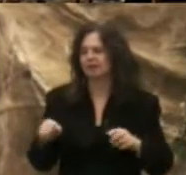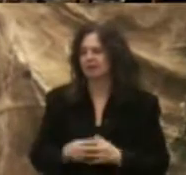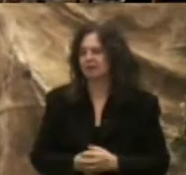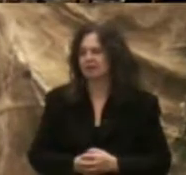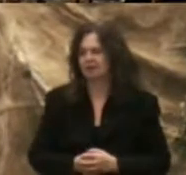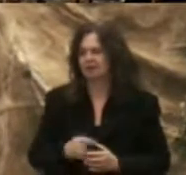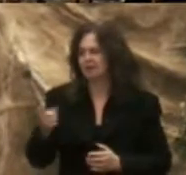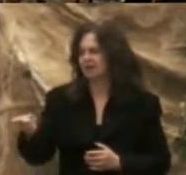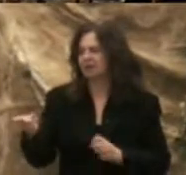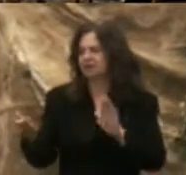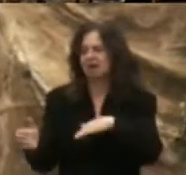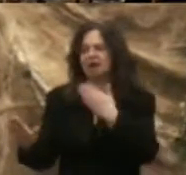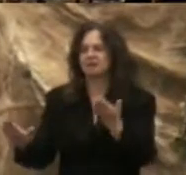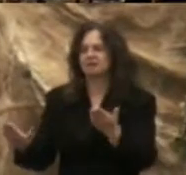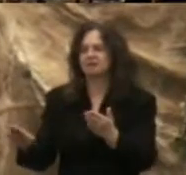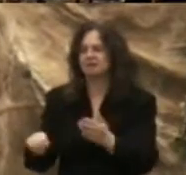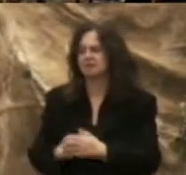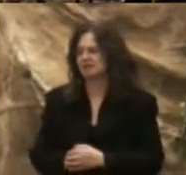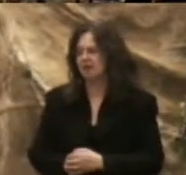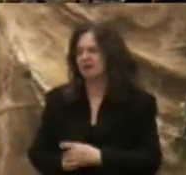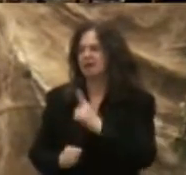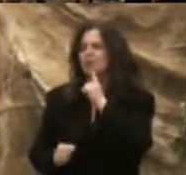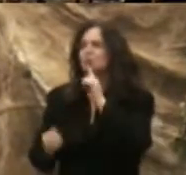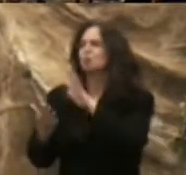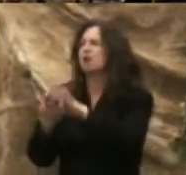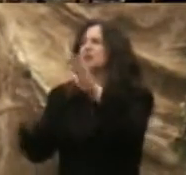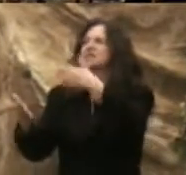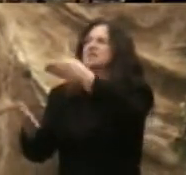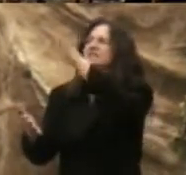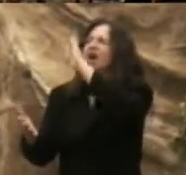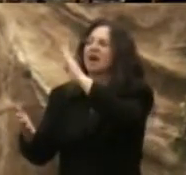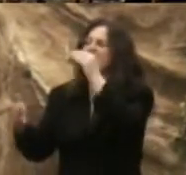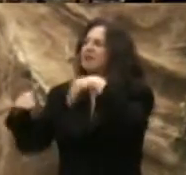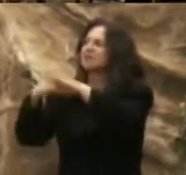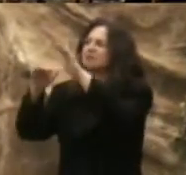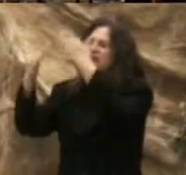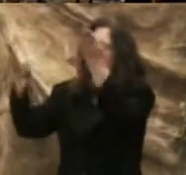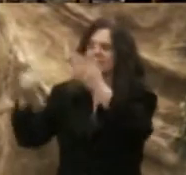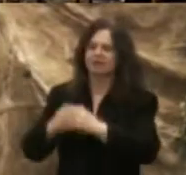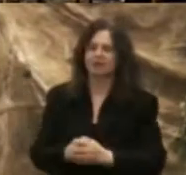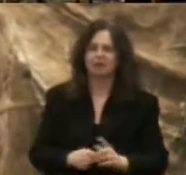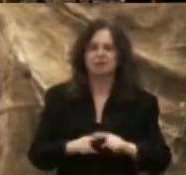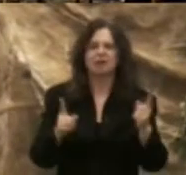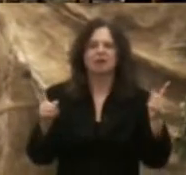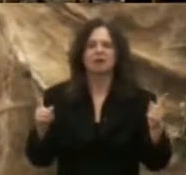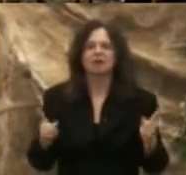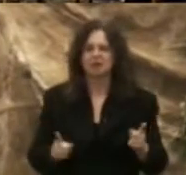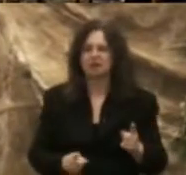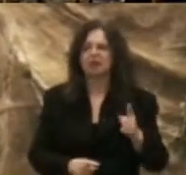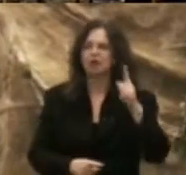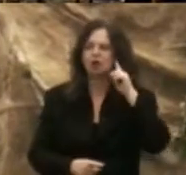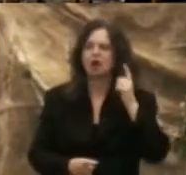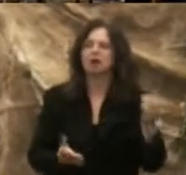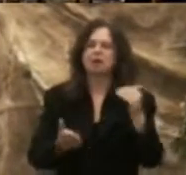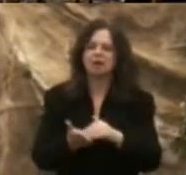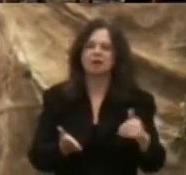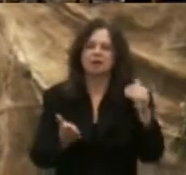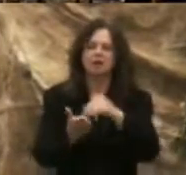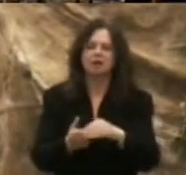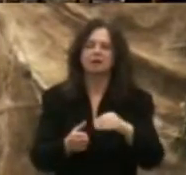be redeemed and praising God. But the tagline that's repeated over and over in the